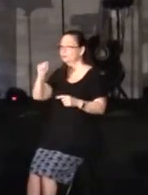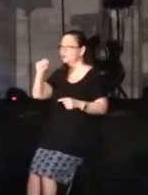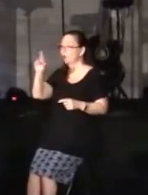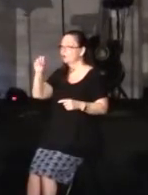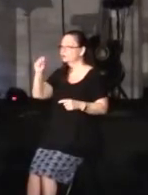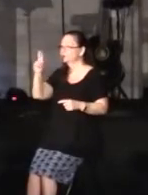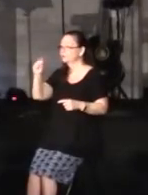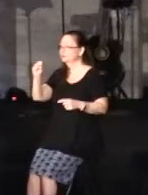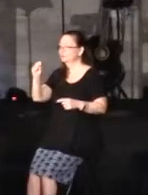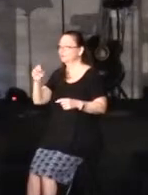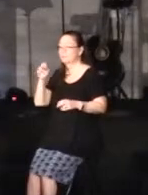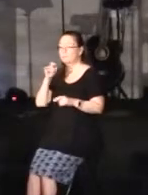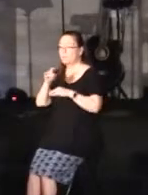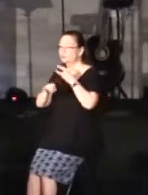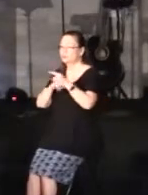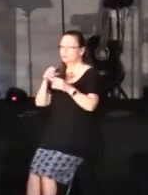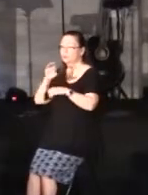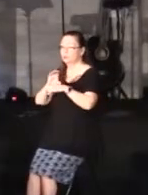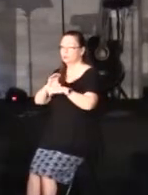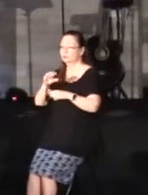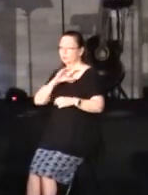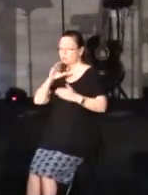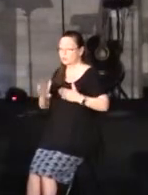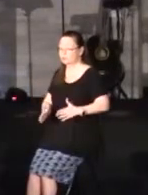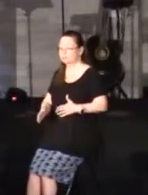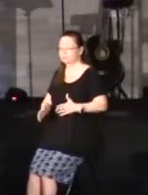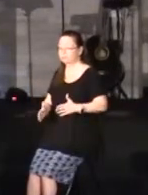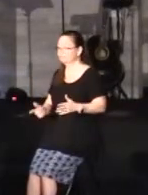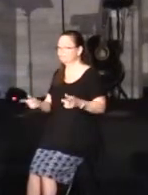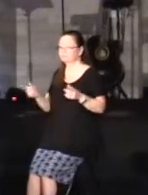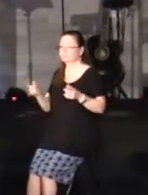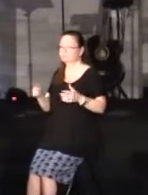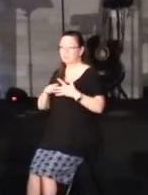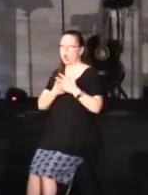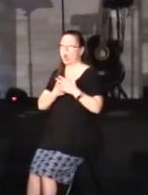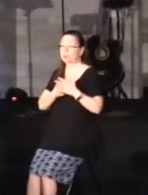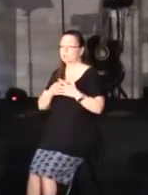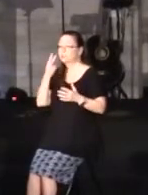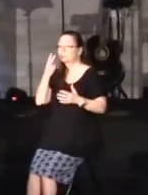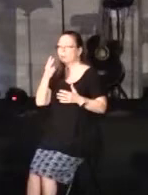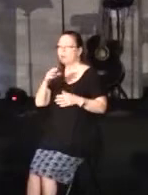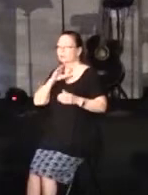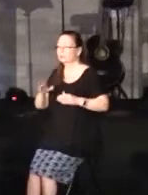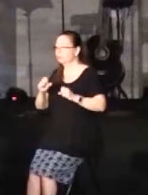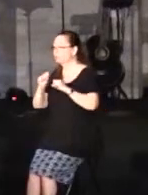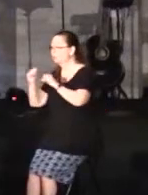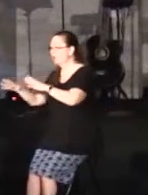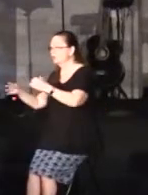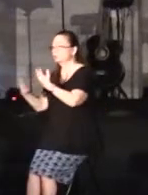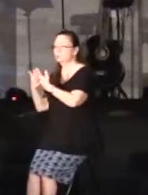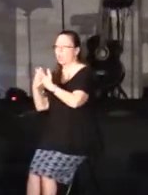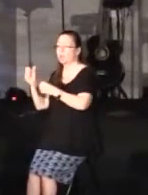his former name, and he persecuted the church. When Christianity came on the scene, he oversaw Christians being thrown in jail. He oversaw Christians